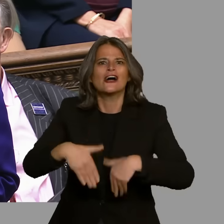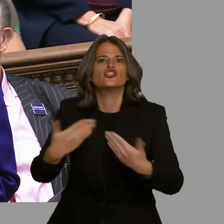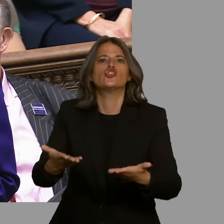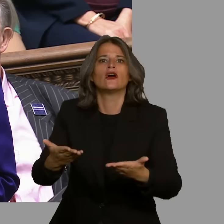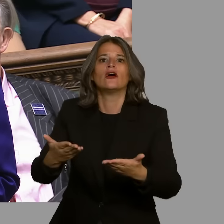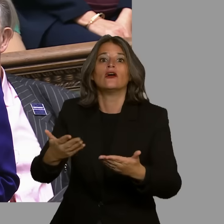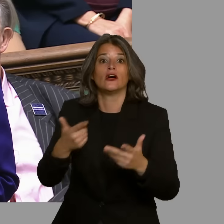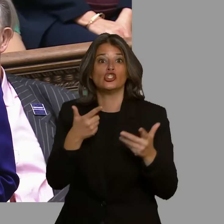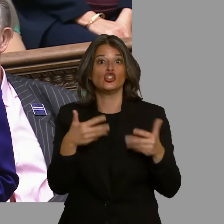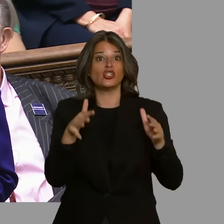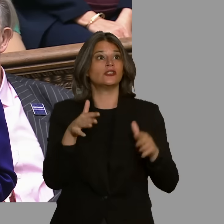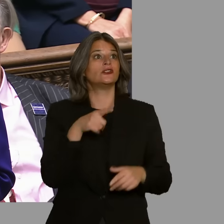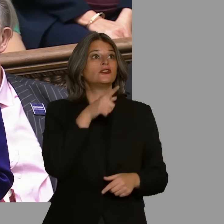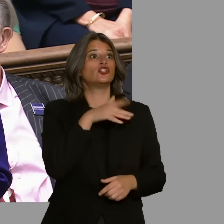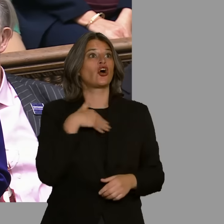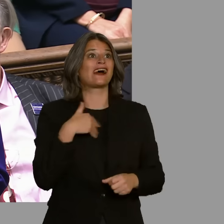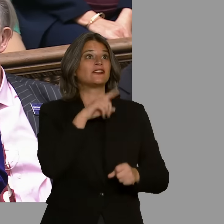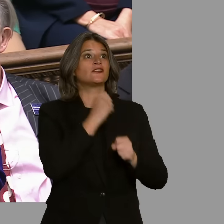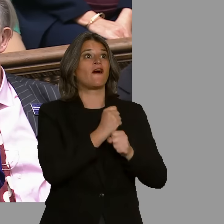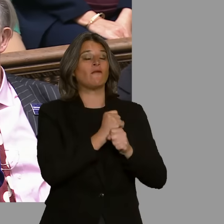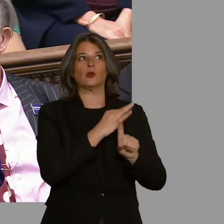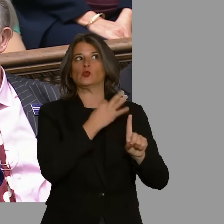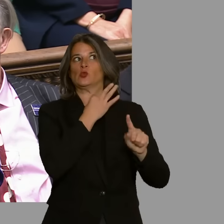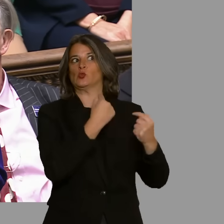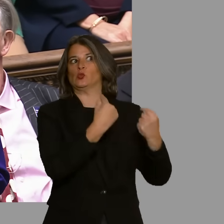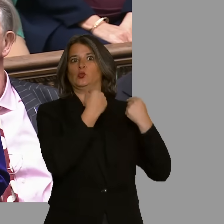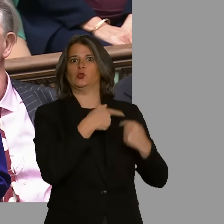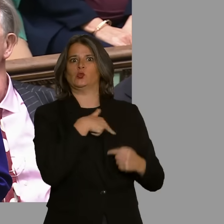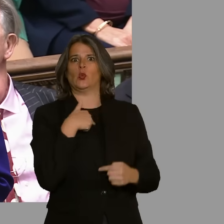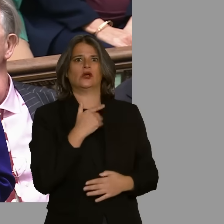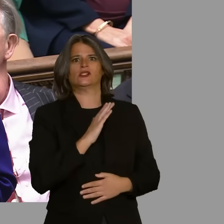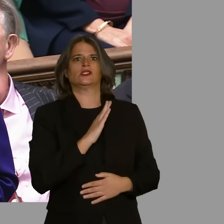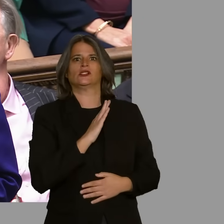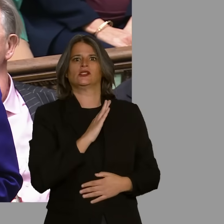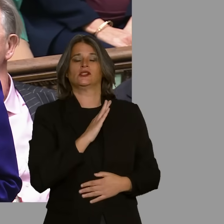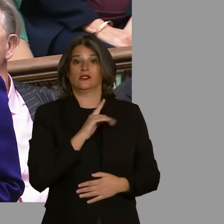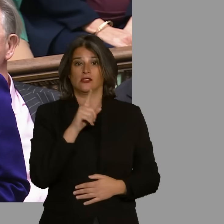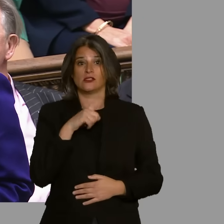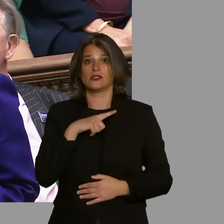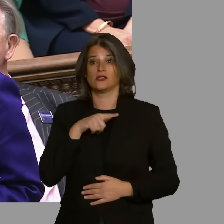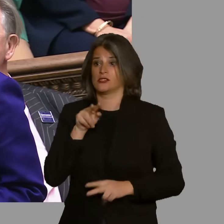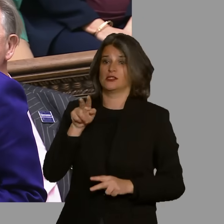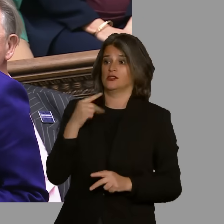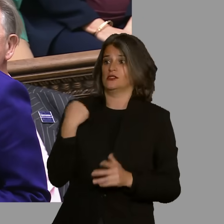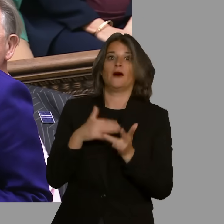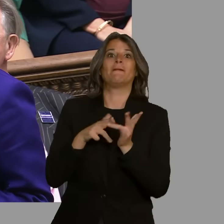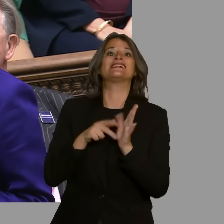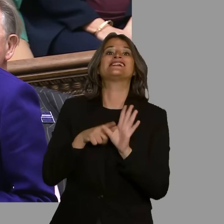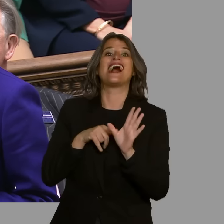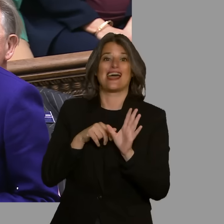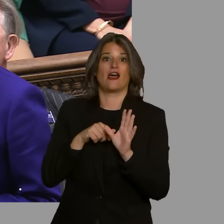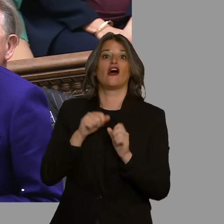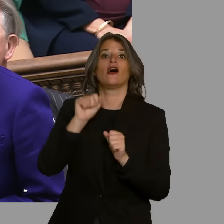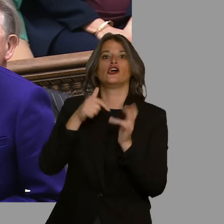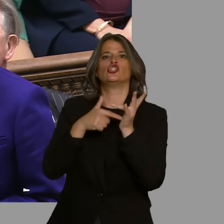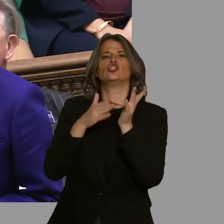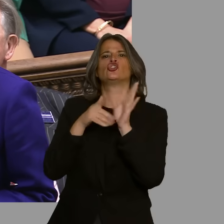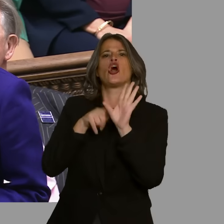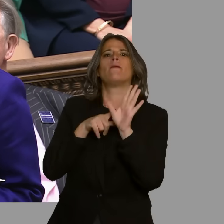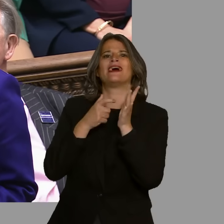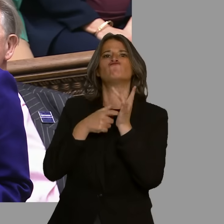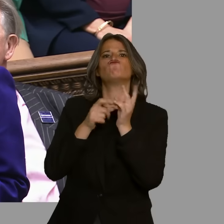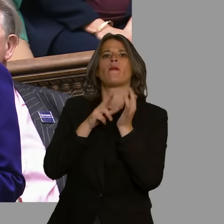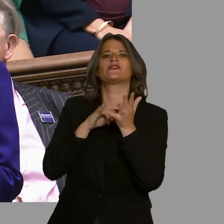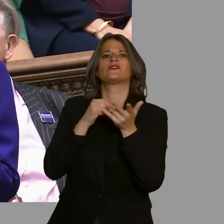is currently on trial for allegedly refusing to comply with counter-terror police, claimed that his legal costs are being paid by Elon